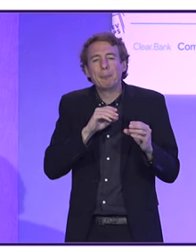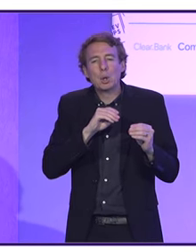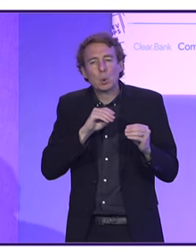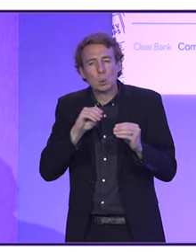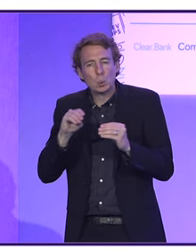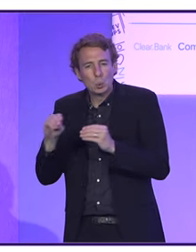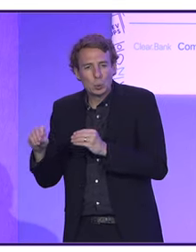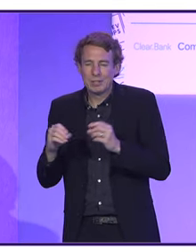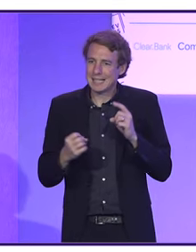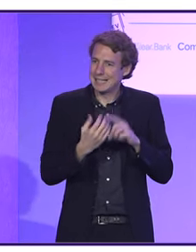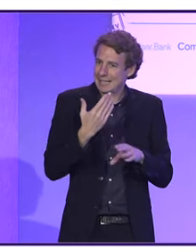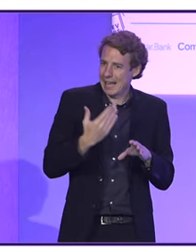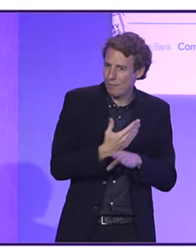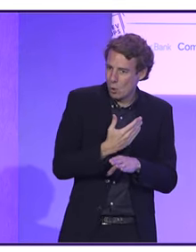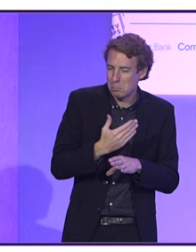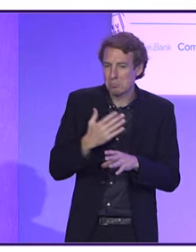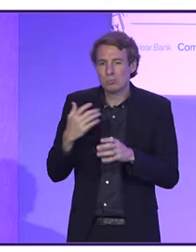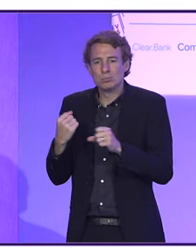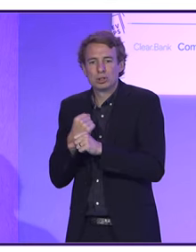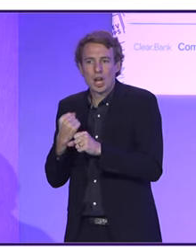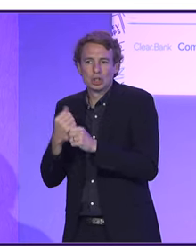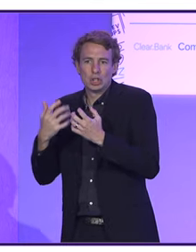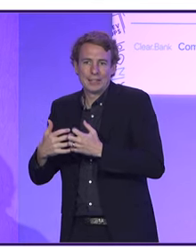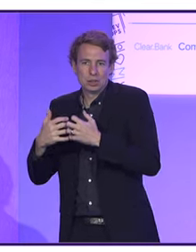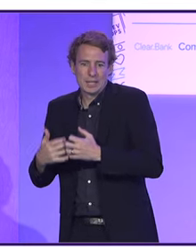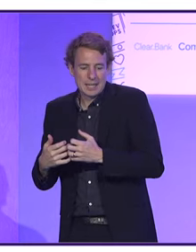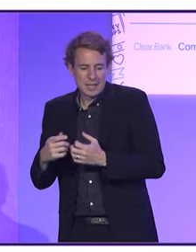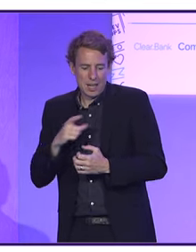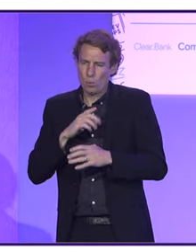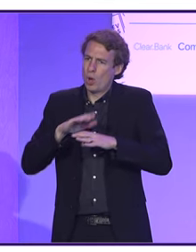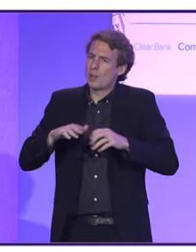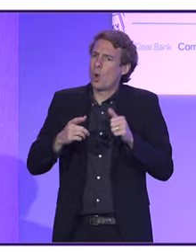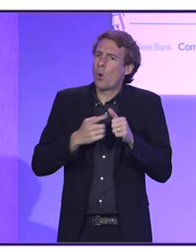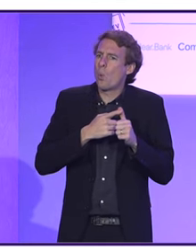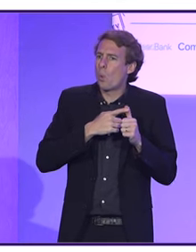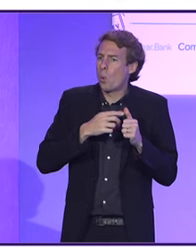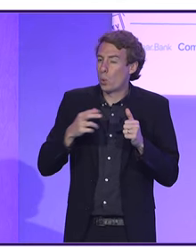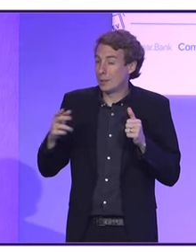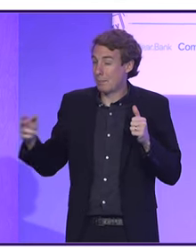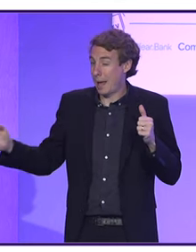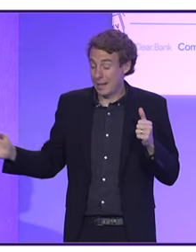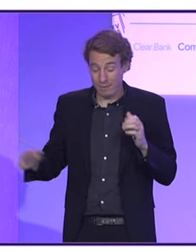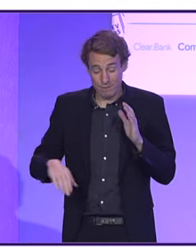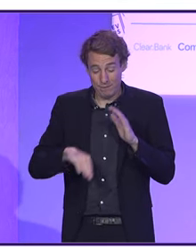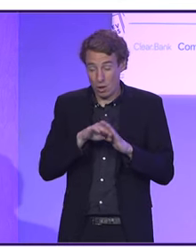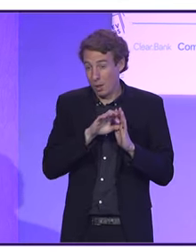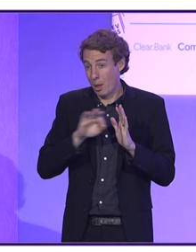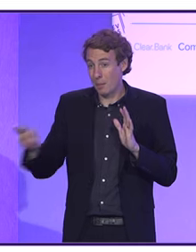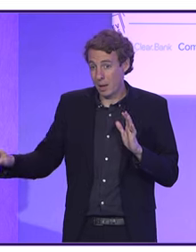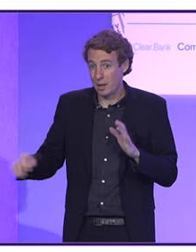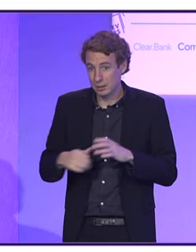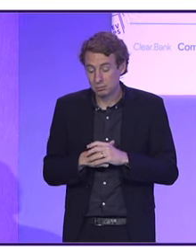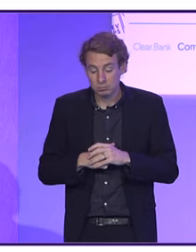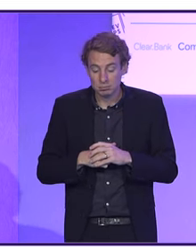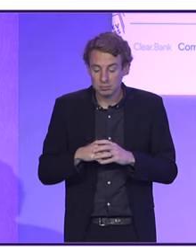of production engineering. Why can't we automate this entire pipeline? Because rather than just the little bit at the end, that little bit where